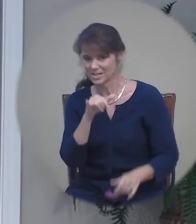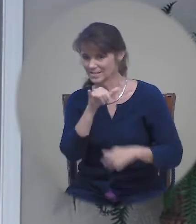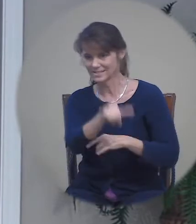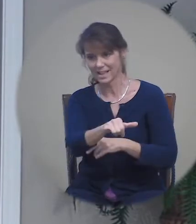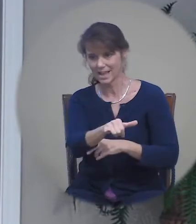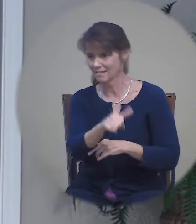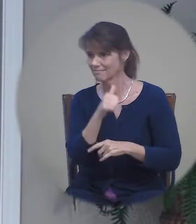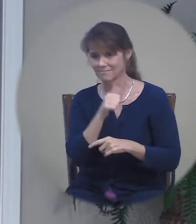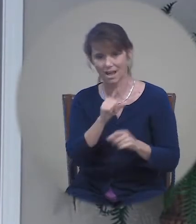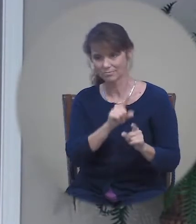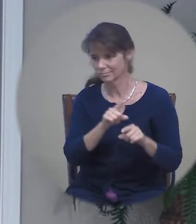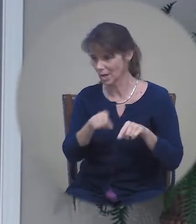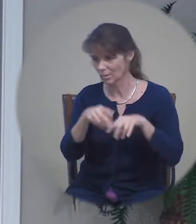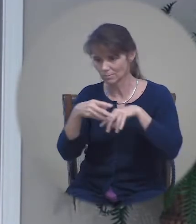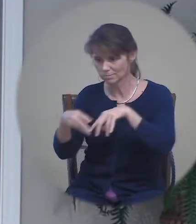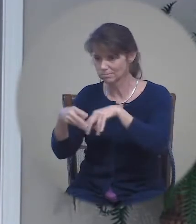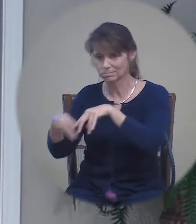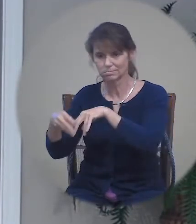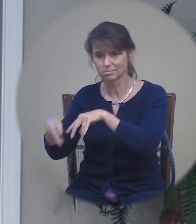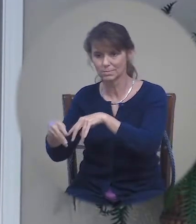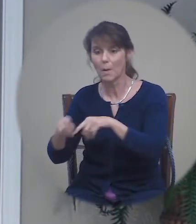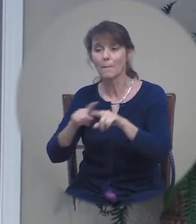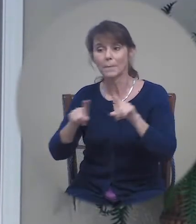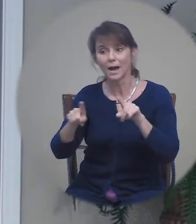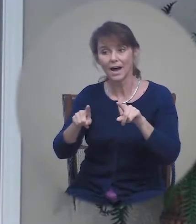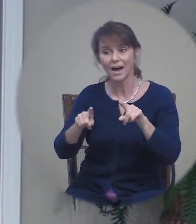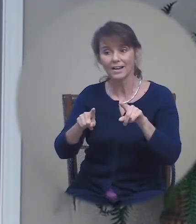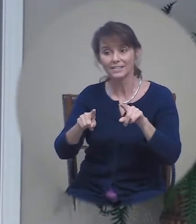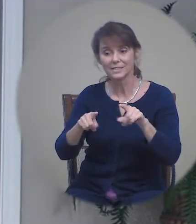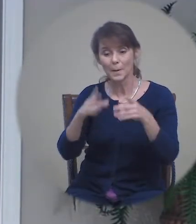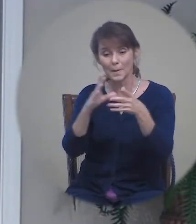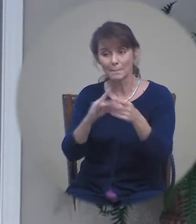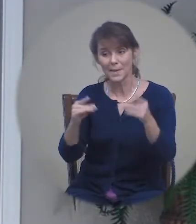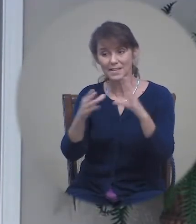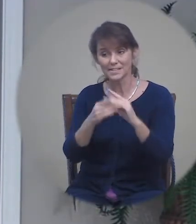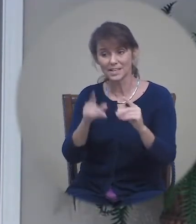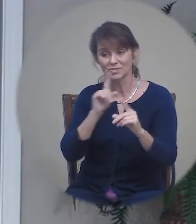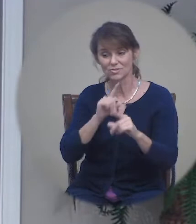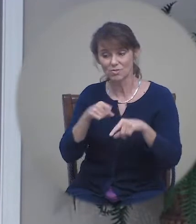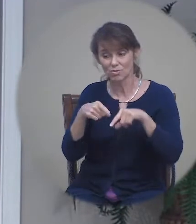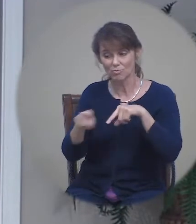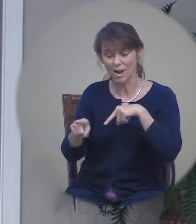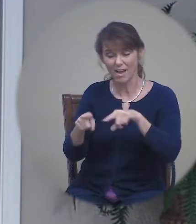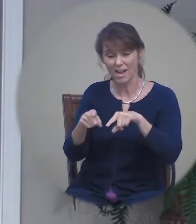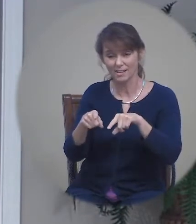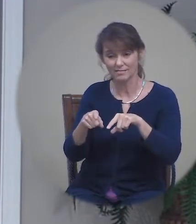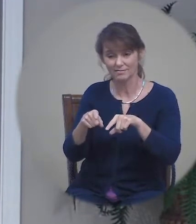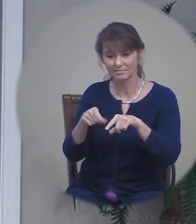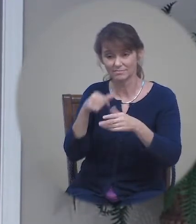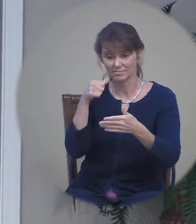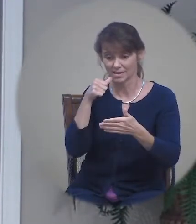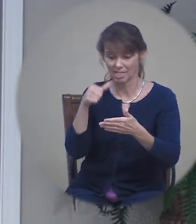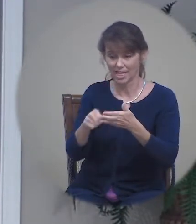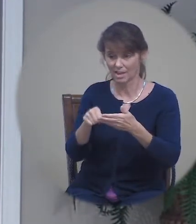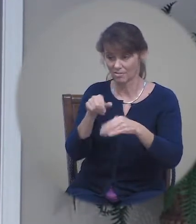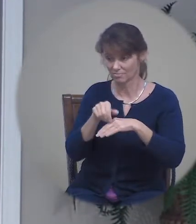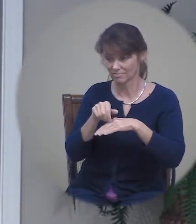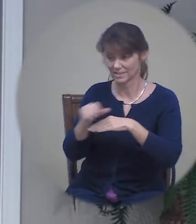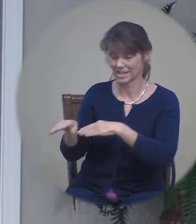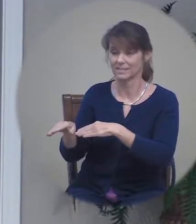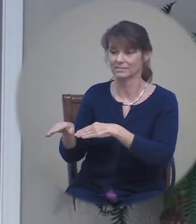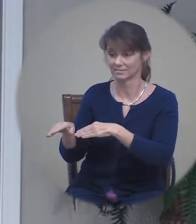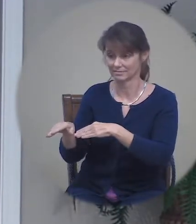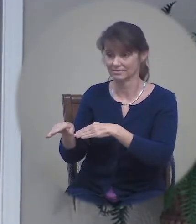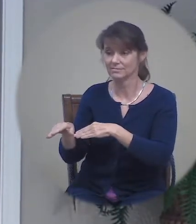know what he did? He sent another threatening letter. He sent another threat by the hand of a messenger. And